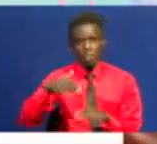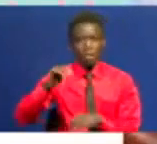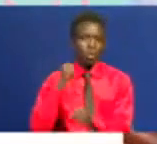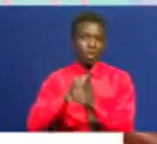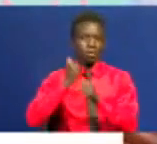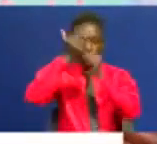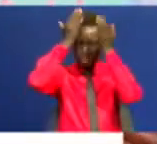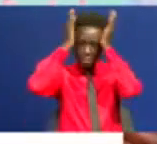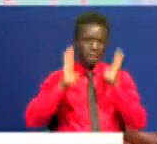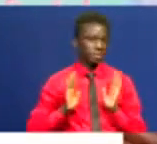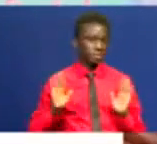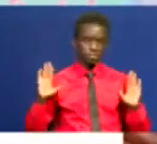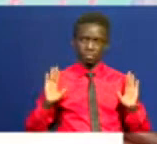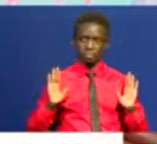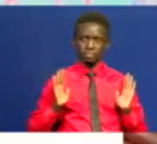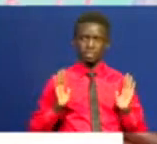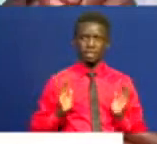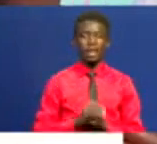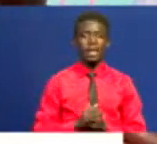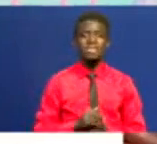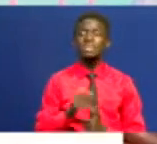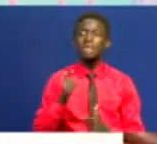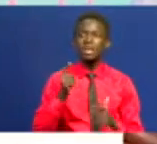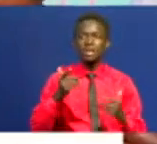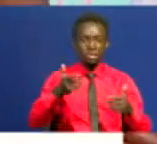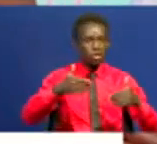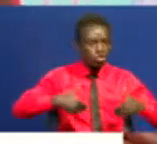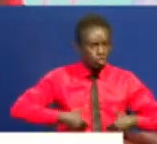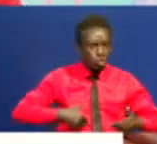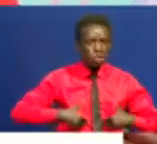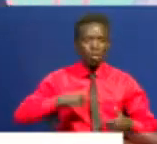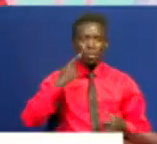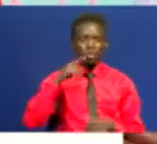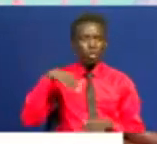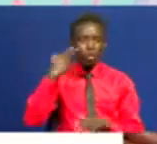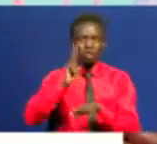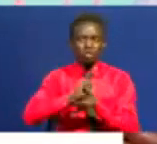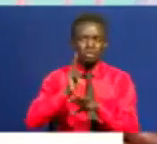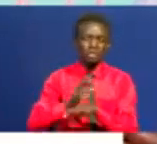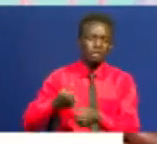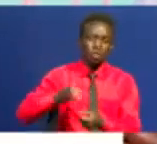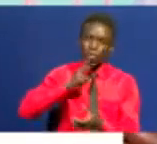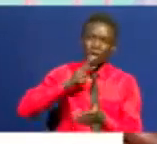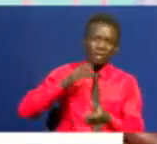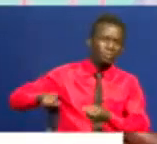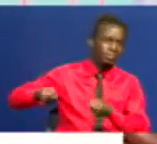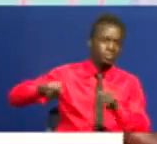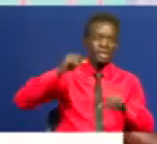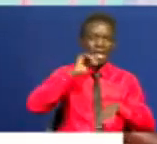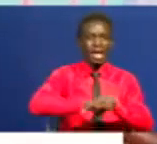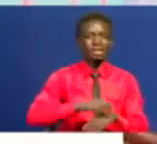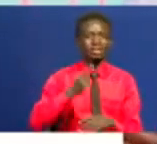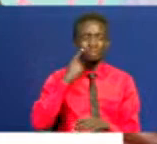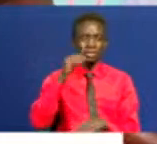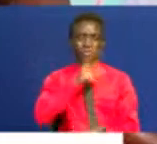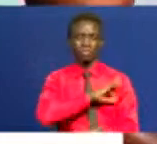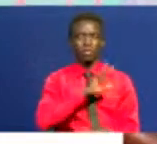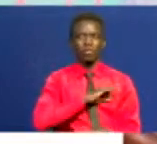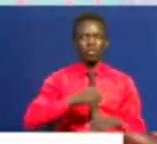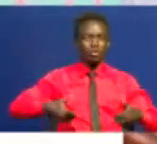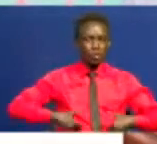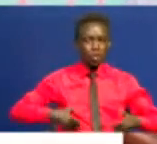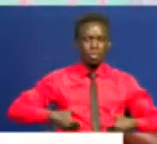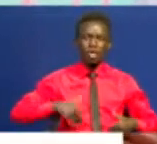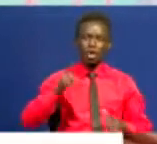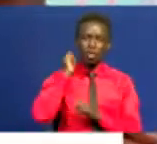Hawa wanyama ndio wanatumika na vijana kuchotea maji na wanajipatia risiki kila siku. Unapata huyo kijana kupitia huyo